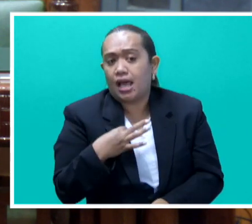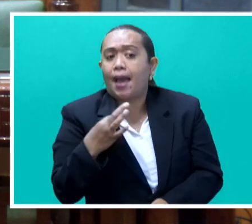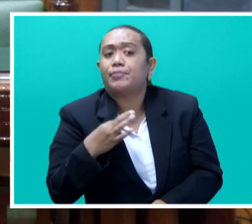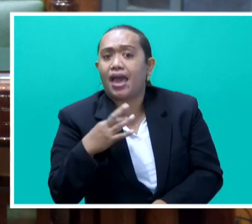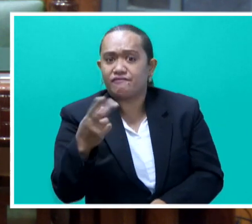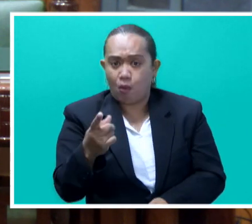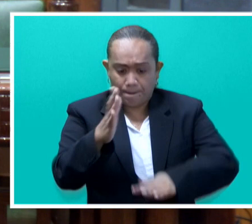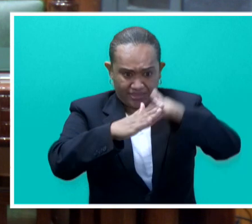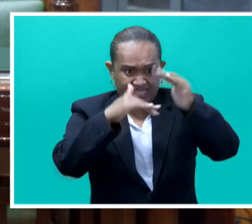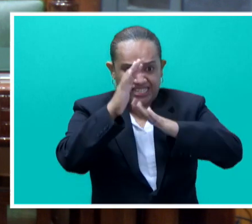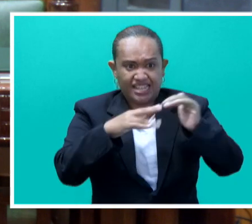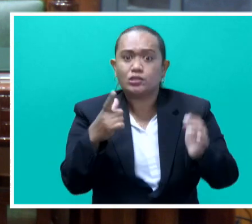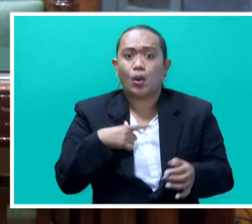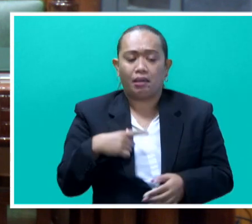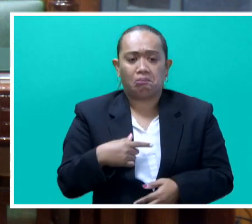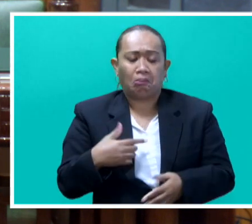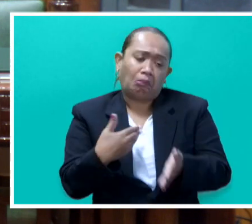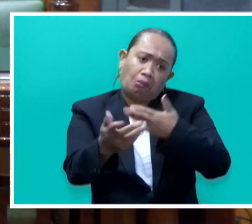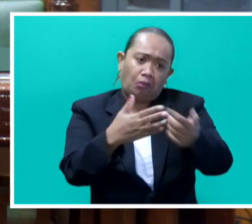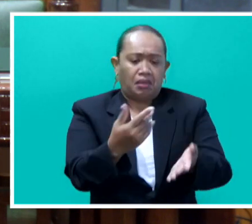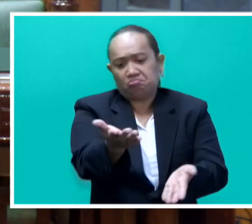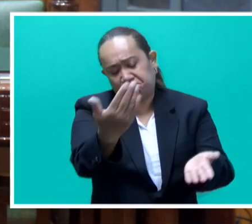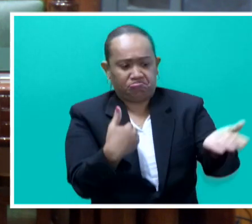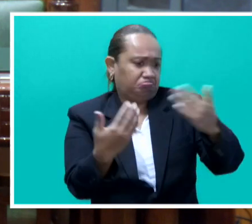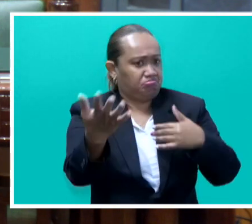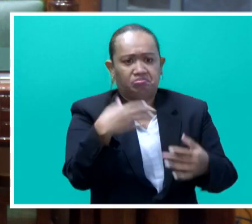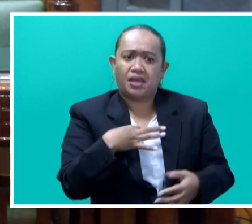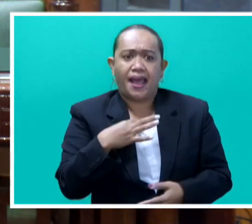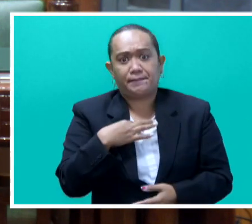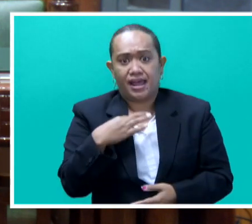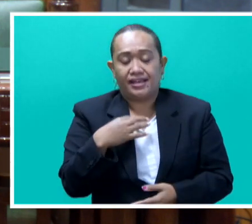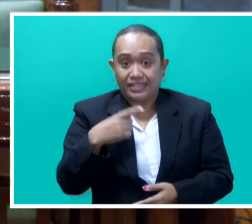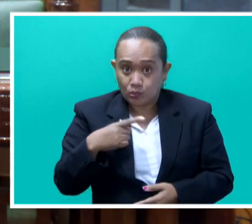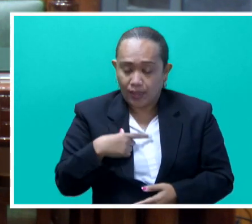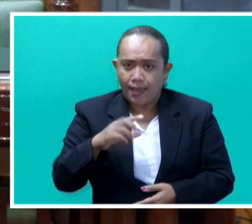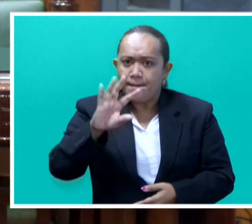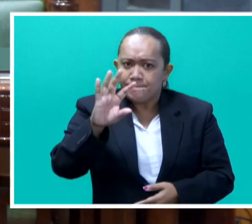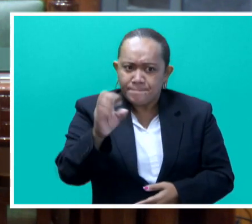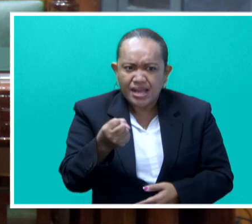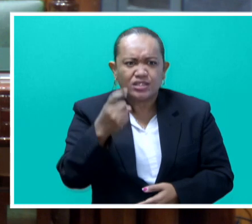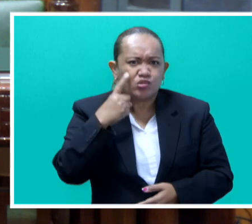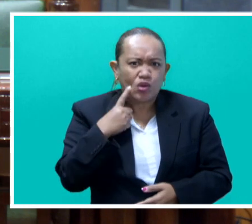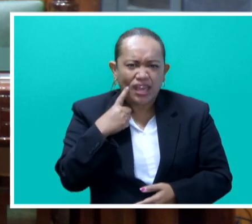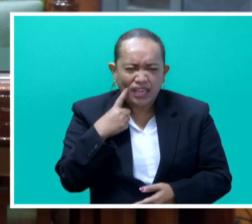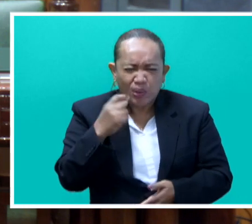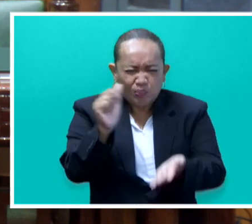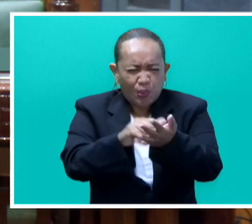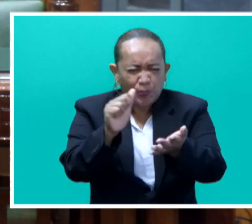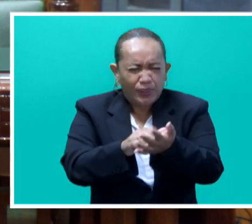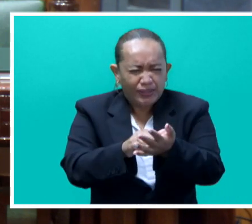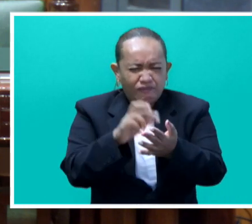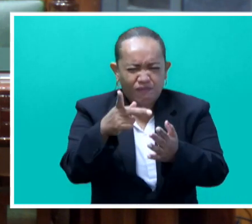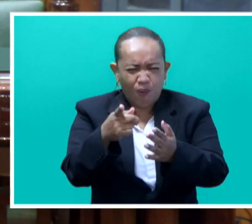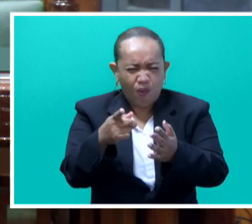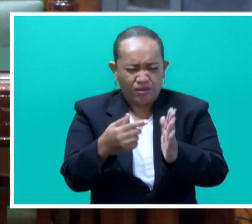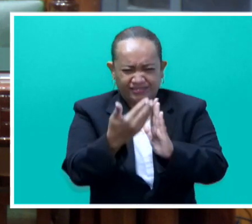Speaker, sir, to curb such issues and to protect the interest of the developers and the public, the draft bill now